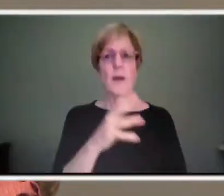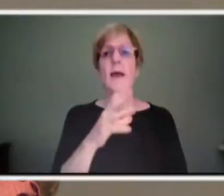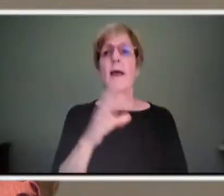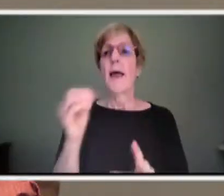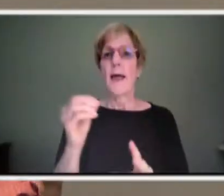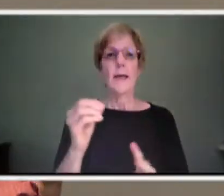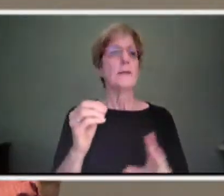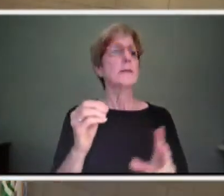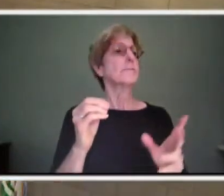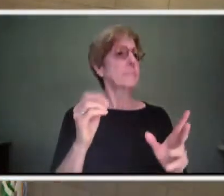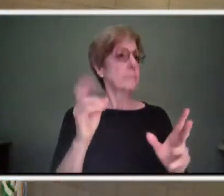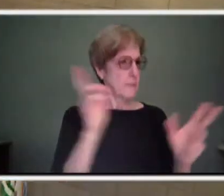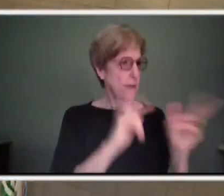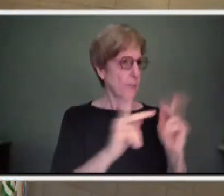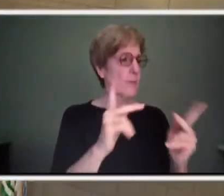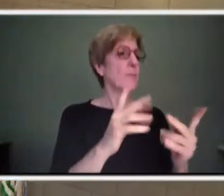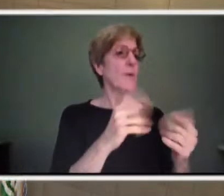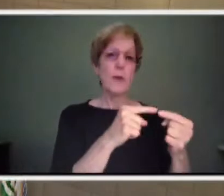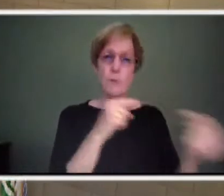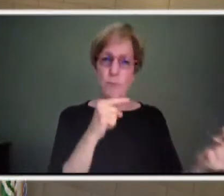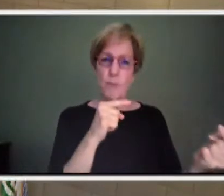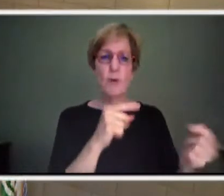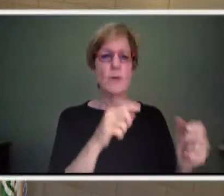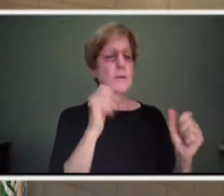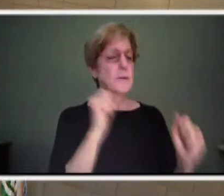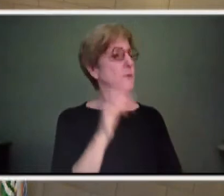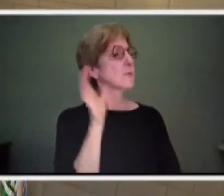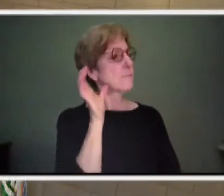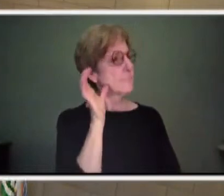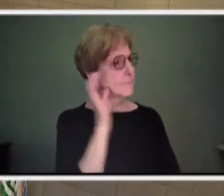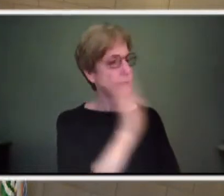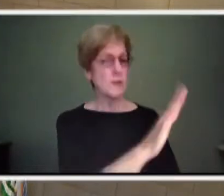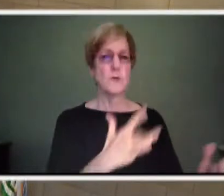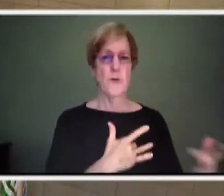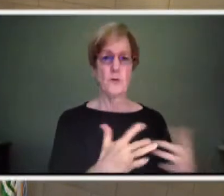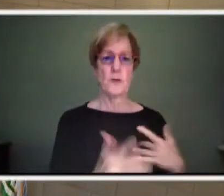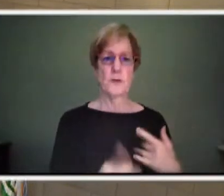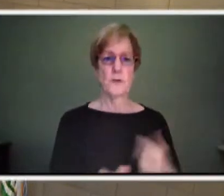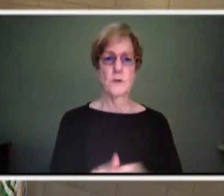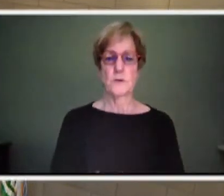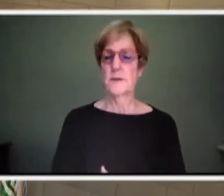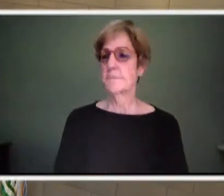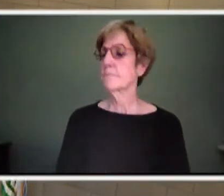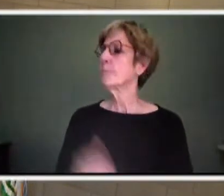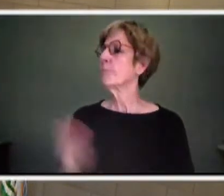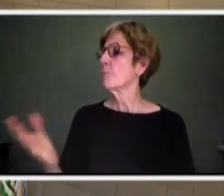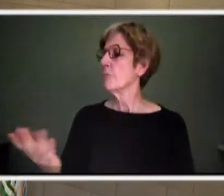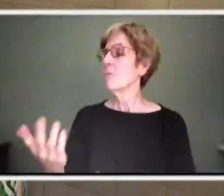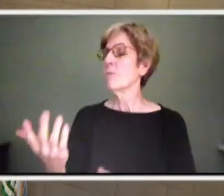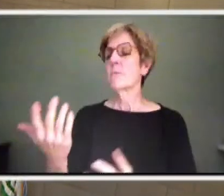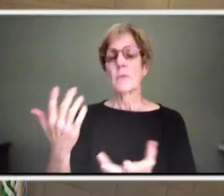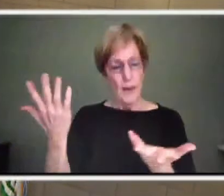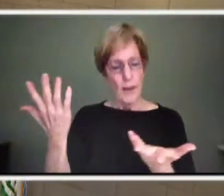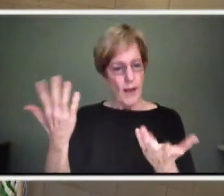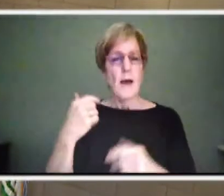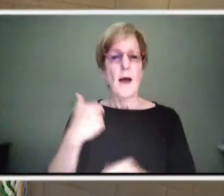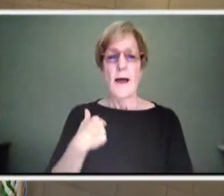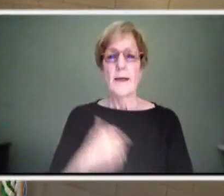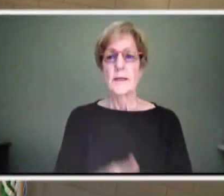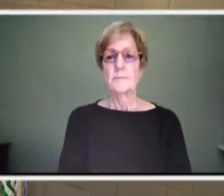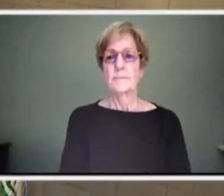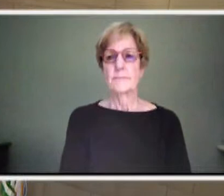be heard. Thank you, Mayor Pro Tem. Mr. Graham? Thank you, Mayor Pro Tem. I just hope that